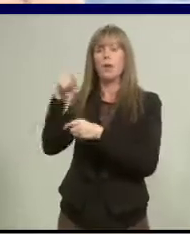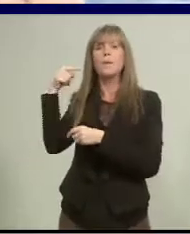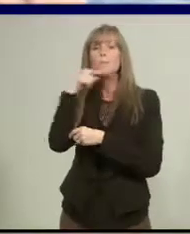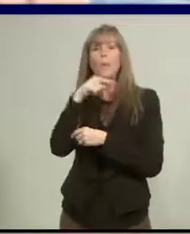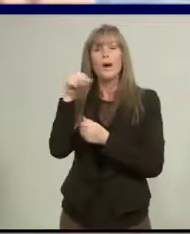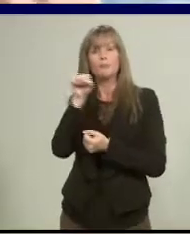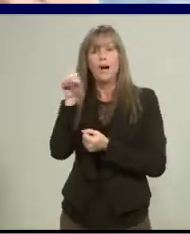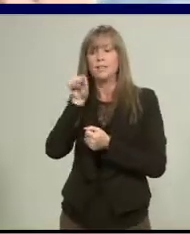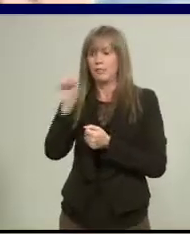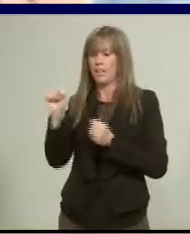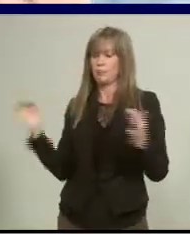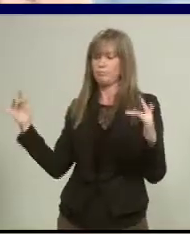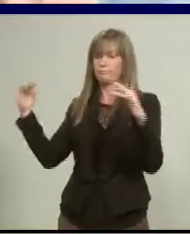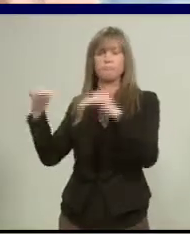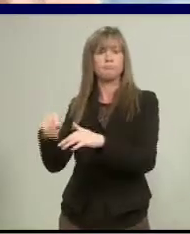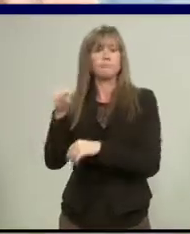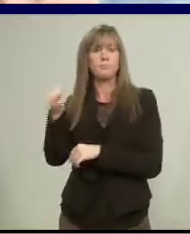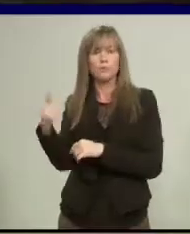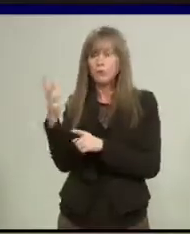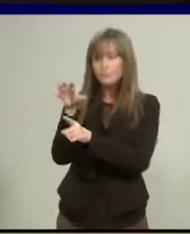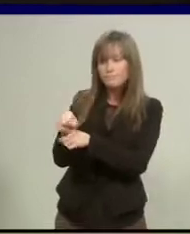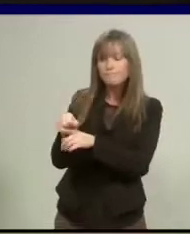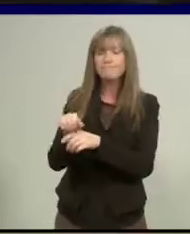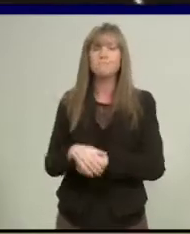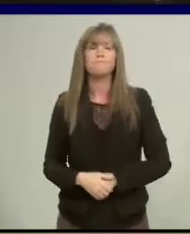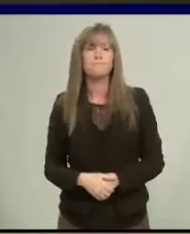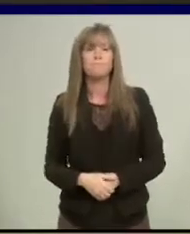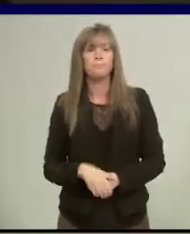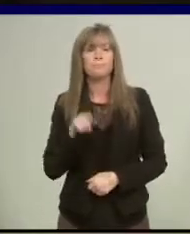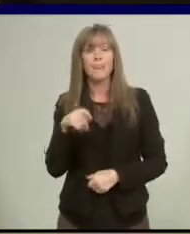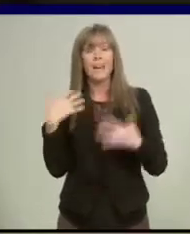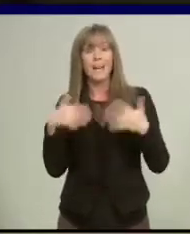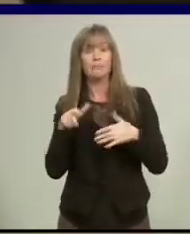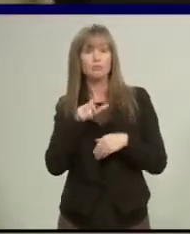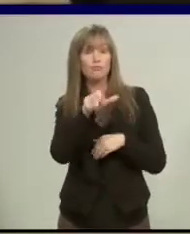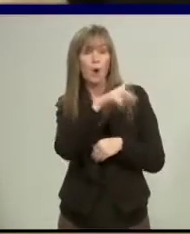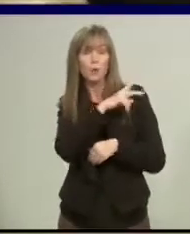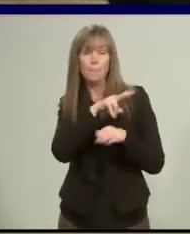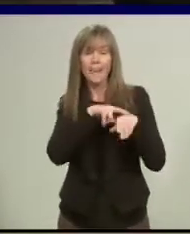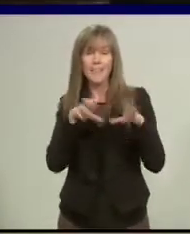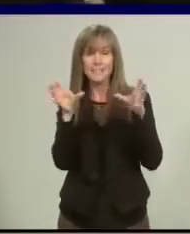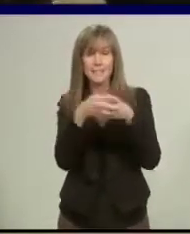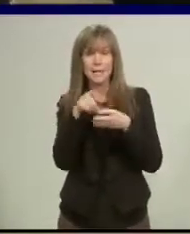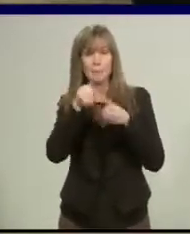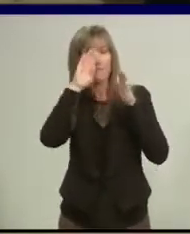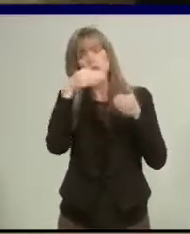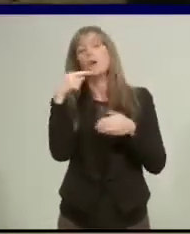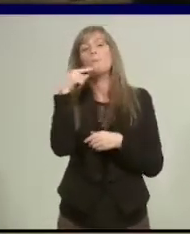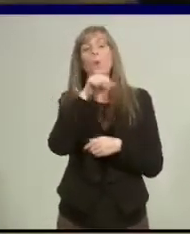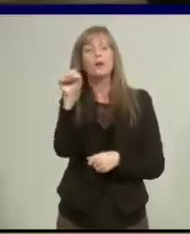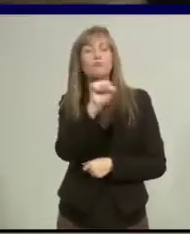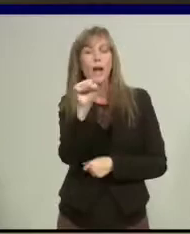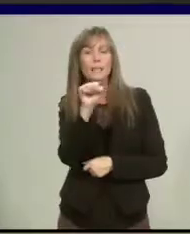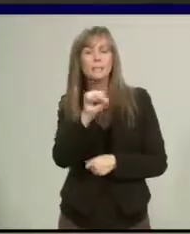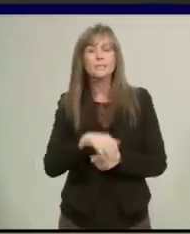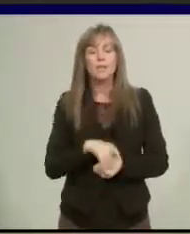gatherings, apprehending them for any offences that we detected. The Canterbury Road Policing team worked over the weekend on boy racers running riot,